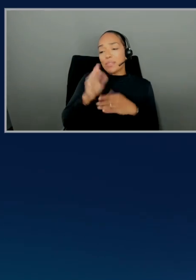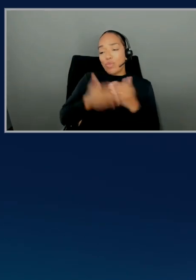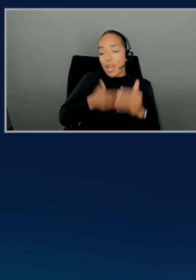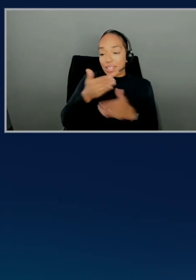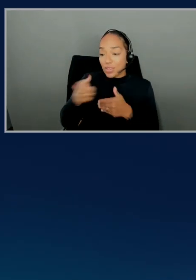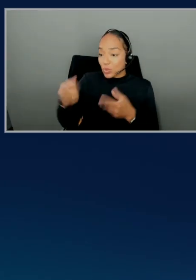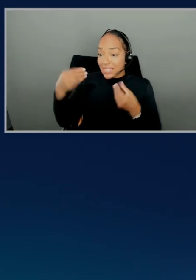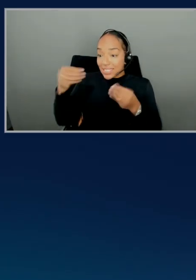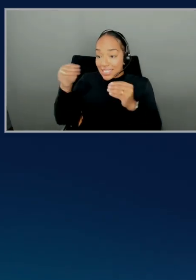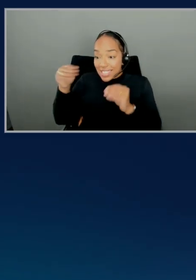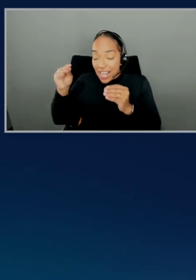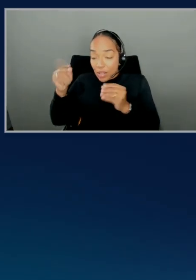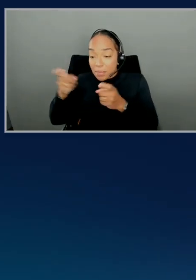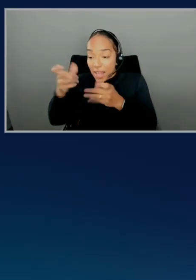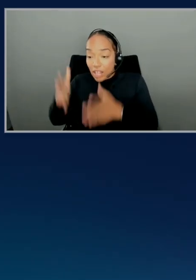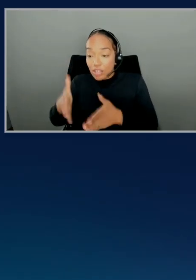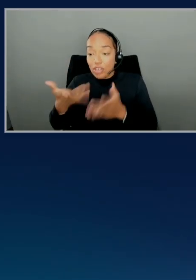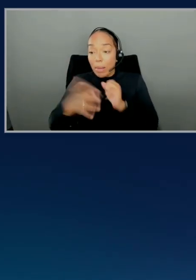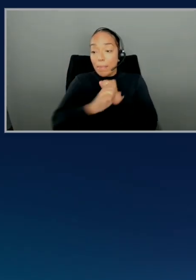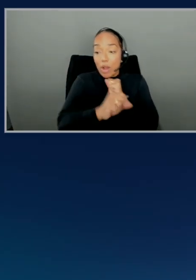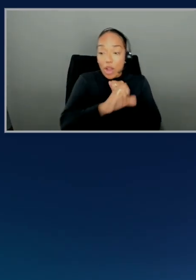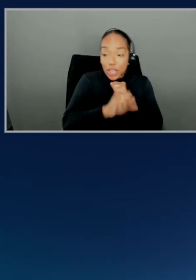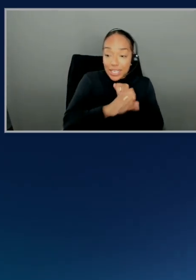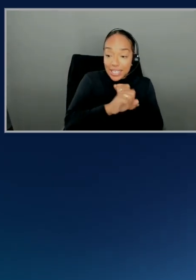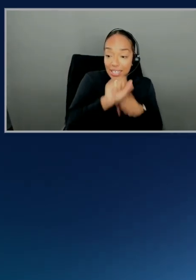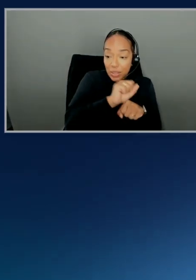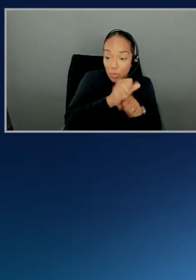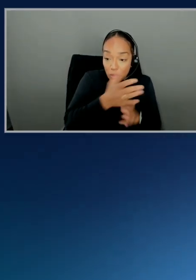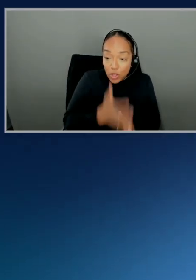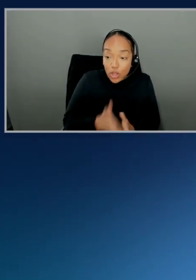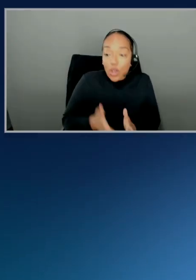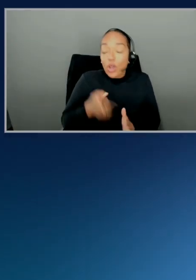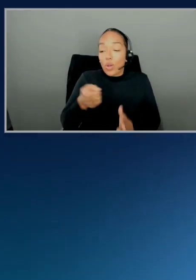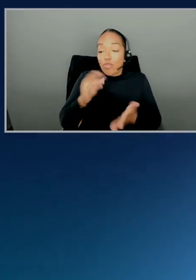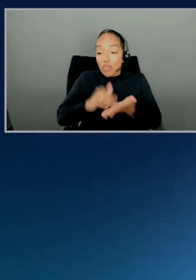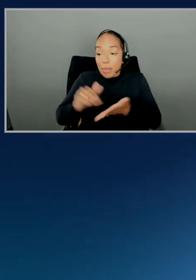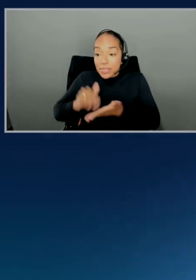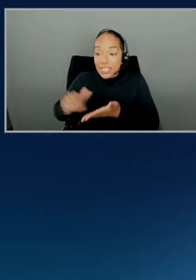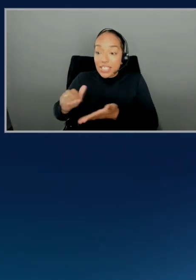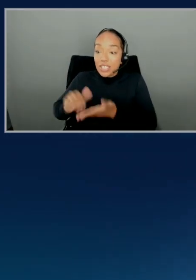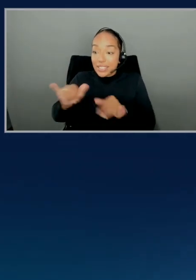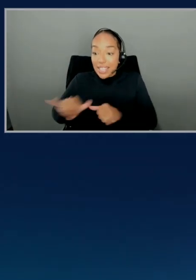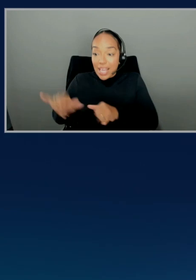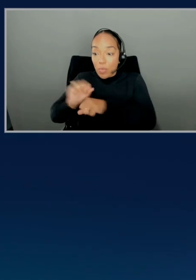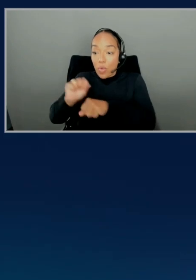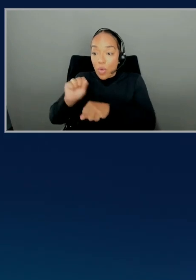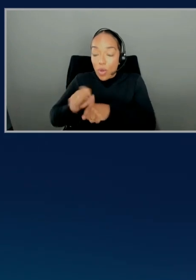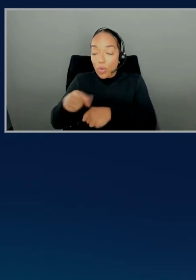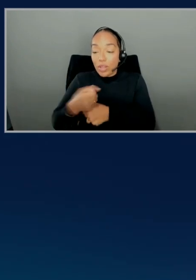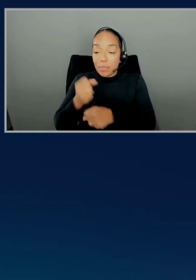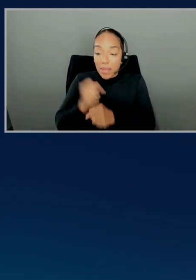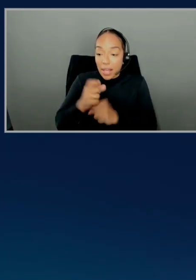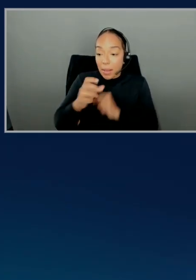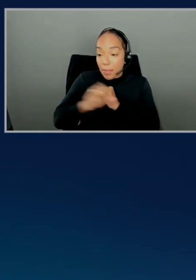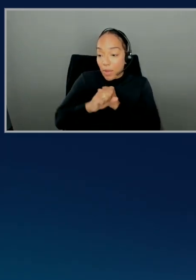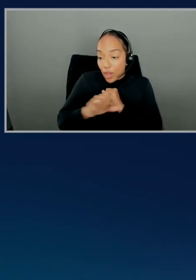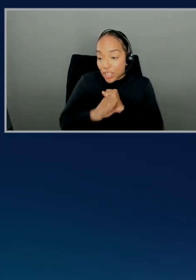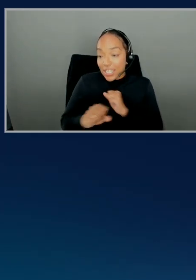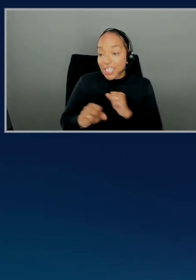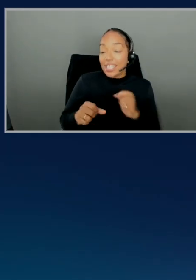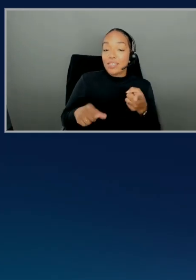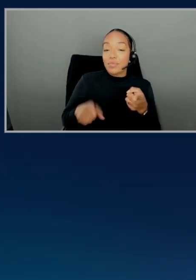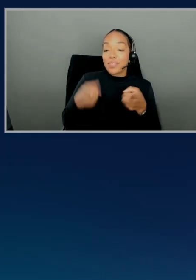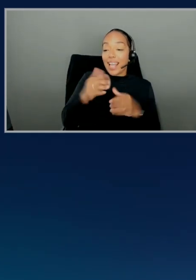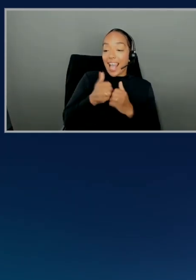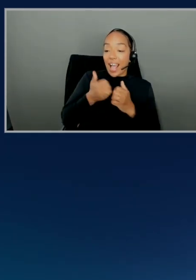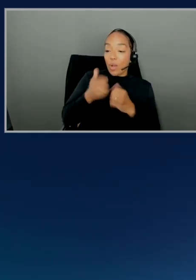a marketing associate. You do repetitive work. You create sales pitches. You create marketing blog posts. How can you use your